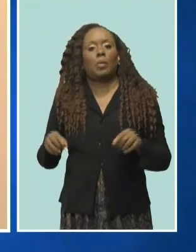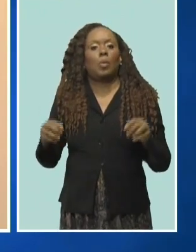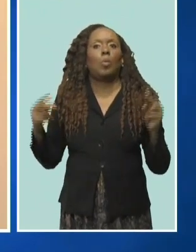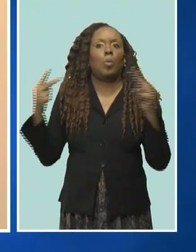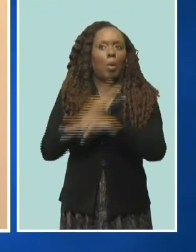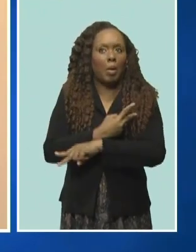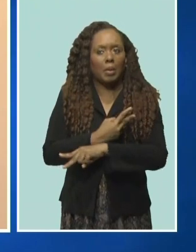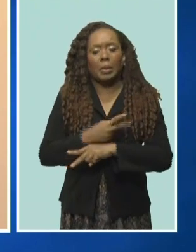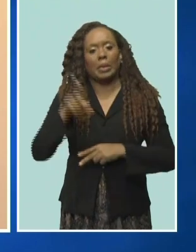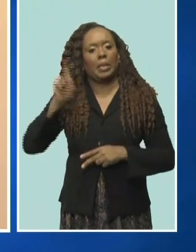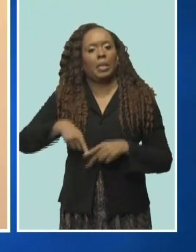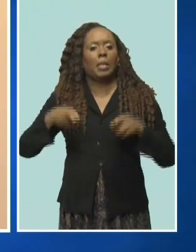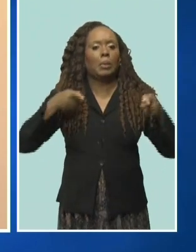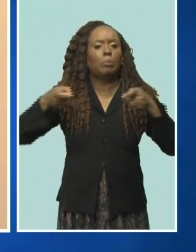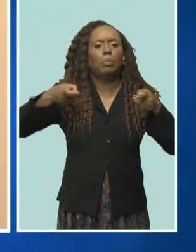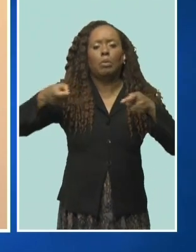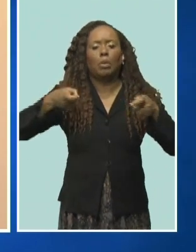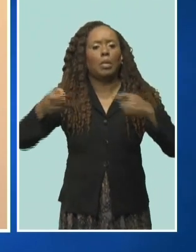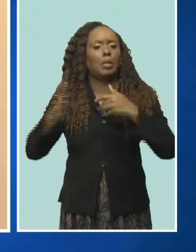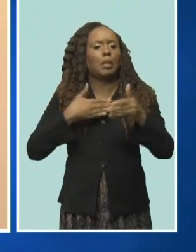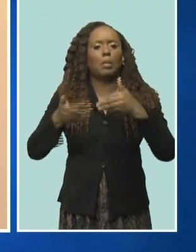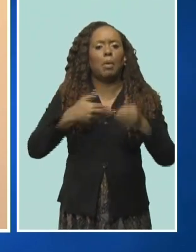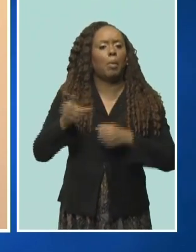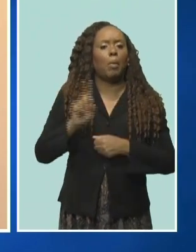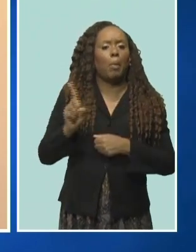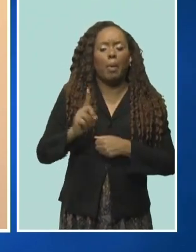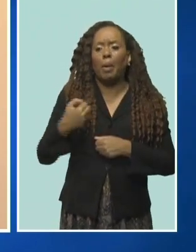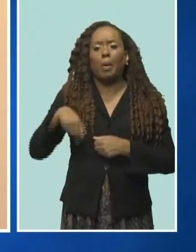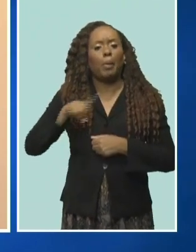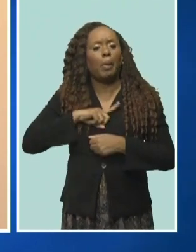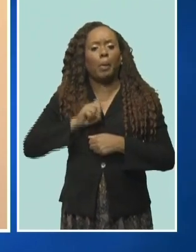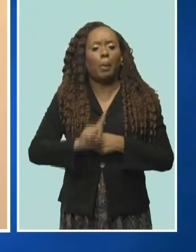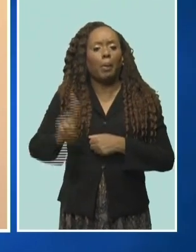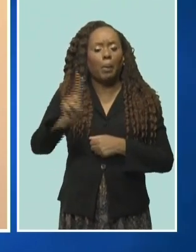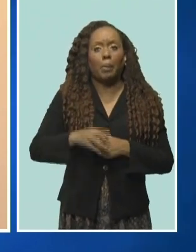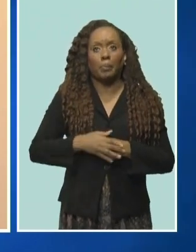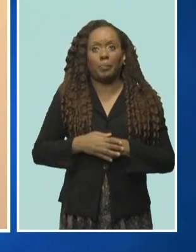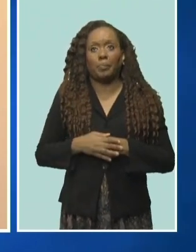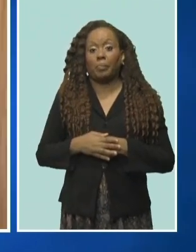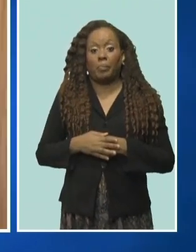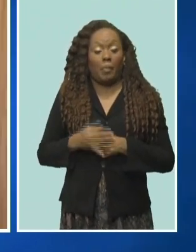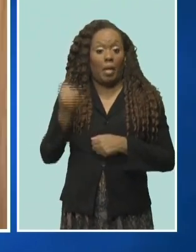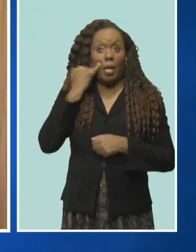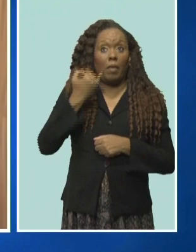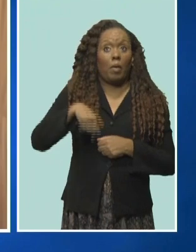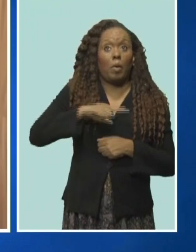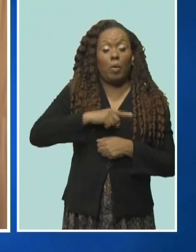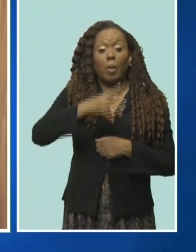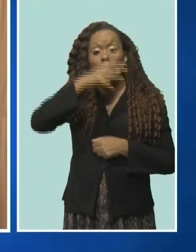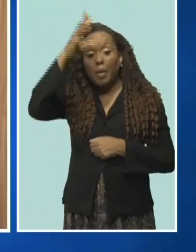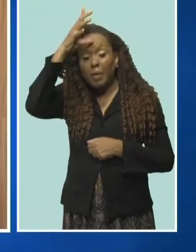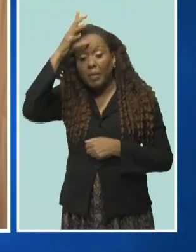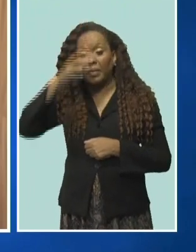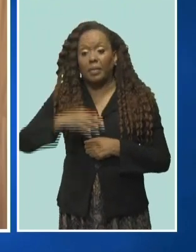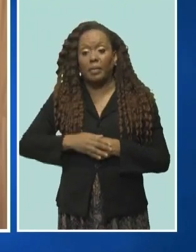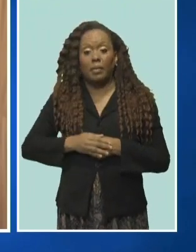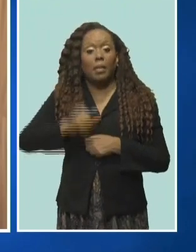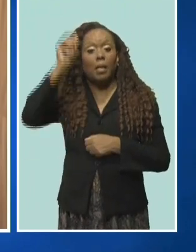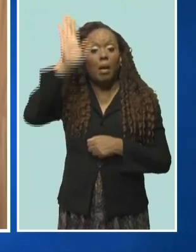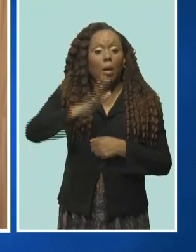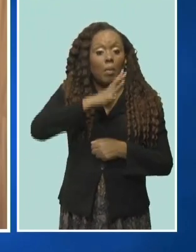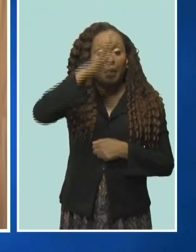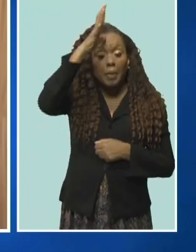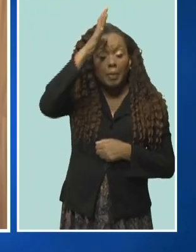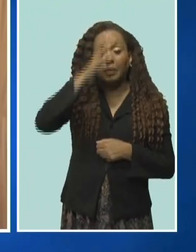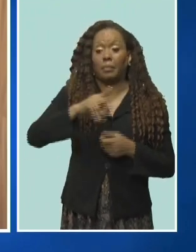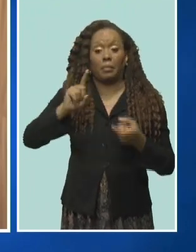control as leaders, wherever we are, whether as parents or guardians and godparents, or indeed extended family or